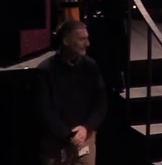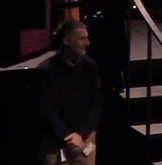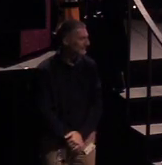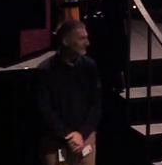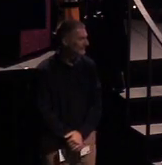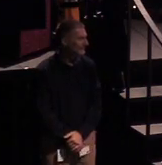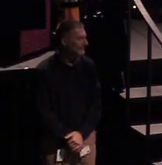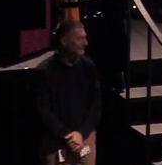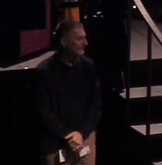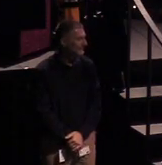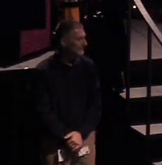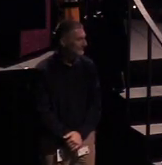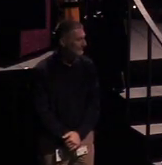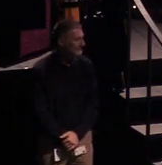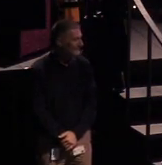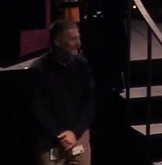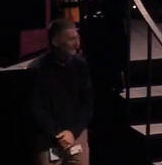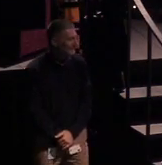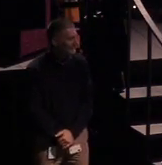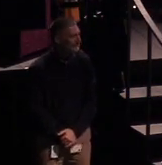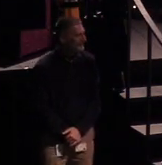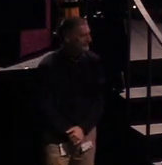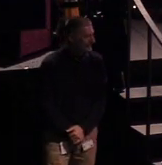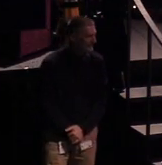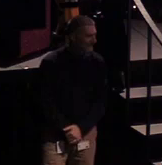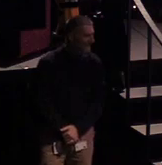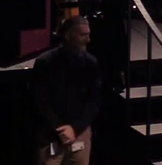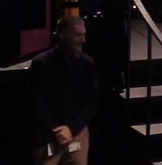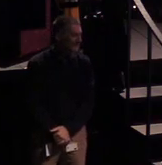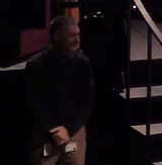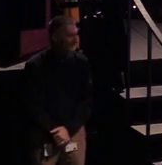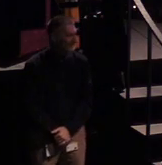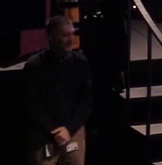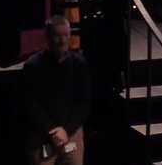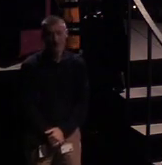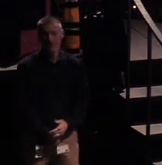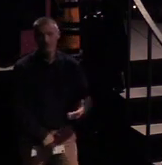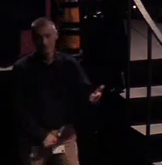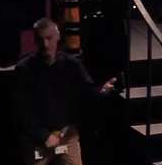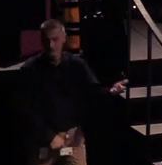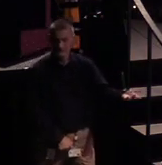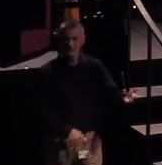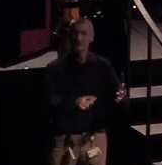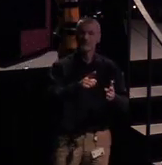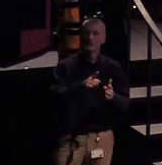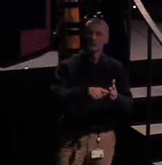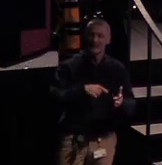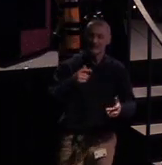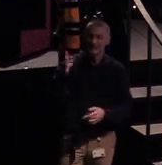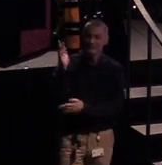so I believe that justice keynote this morning is perfectly set the tone for the rest of the day